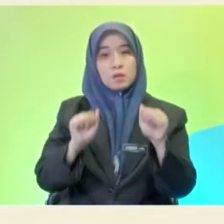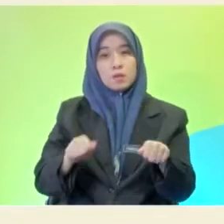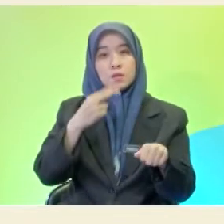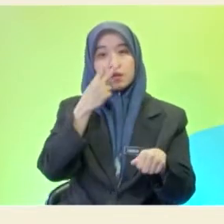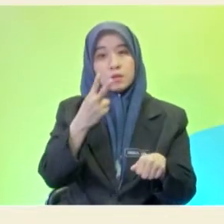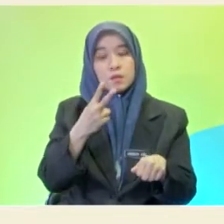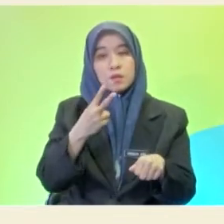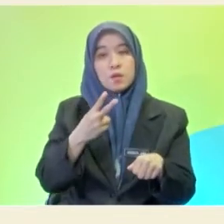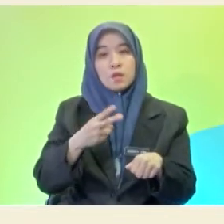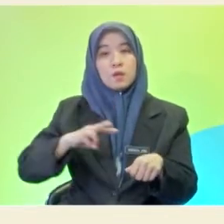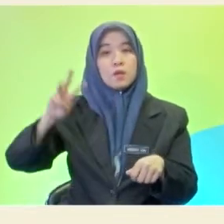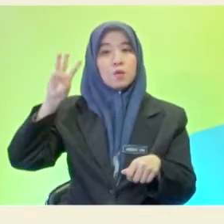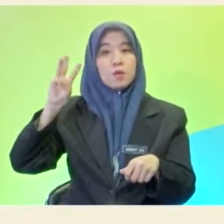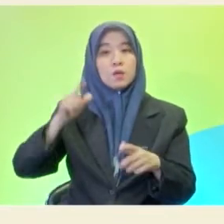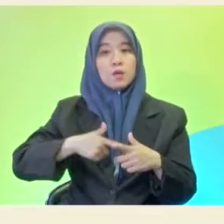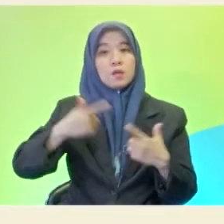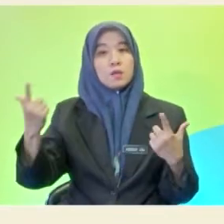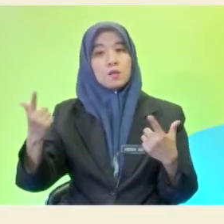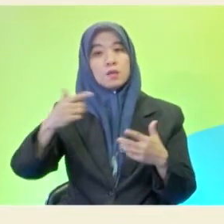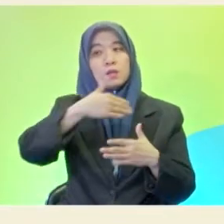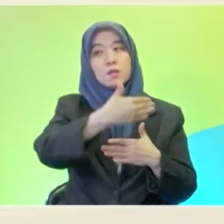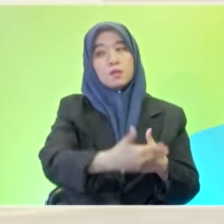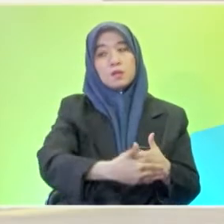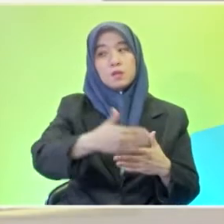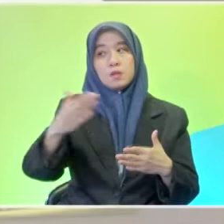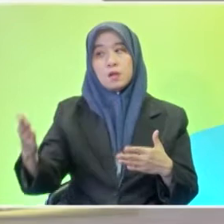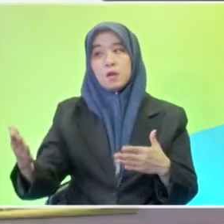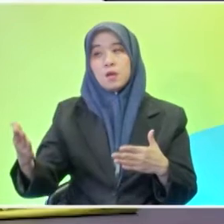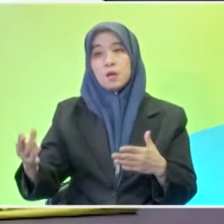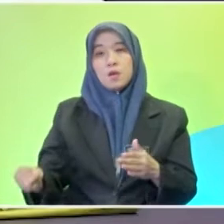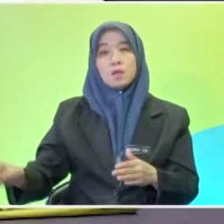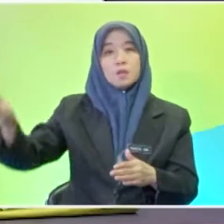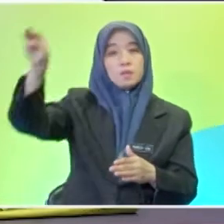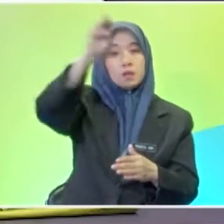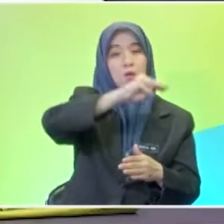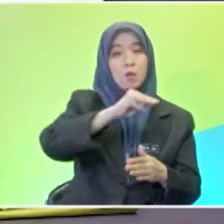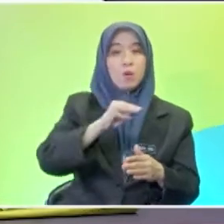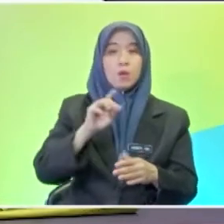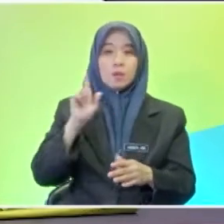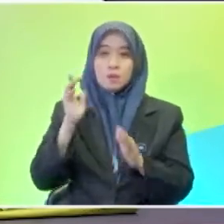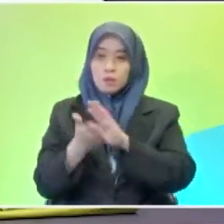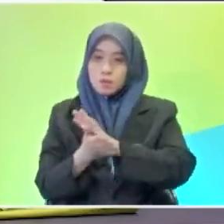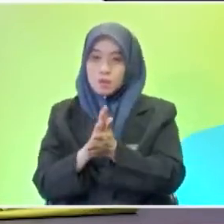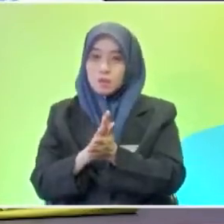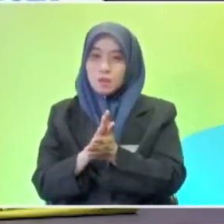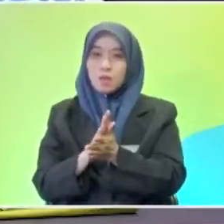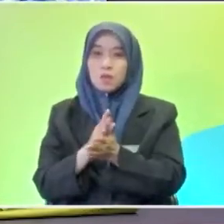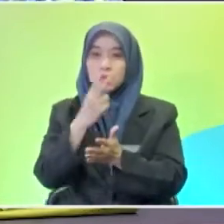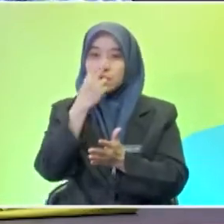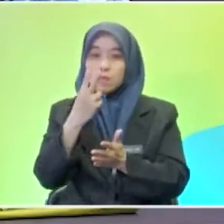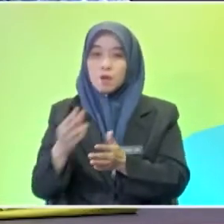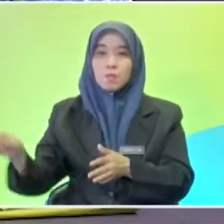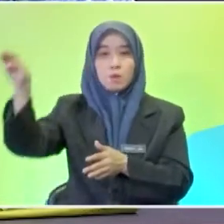see, was the other side. Wow, so we got the mountain, the river, the